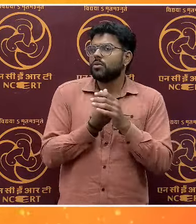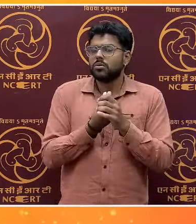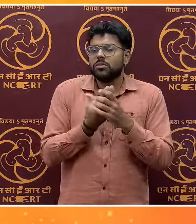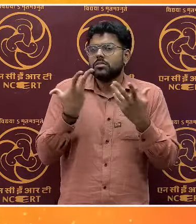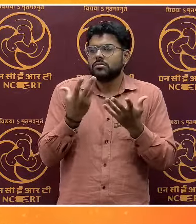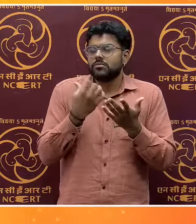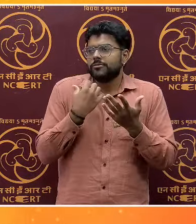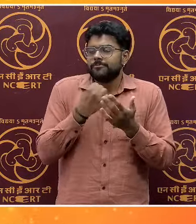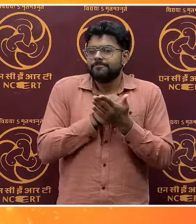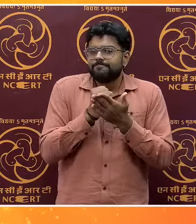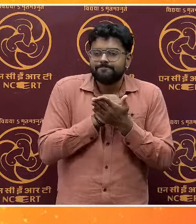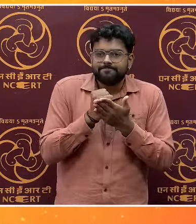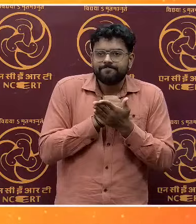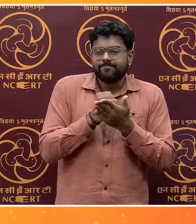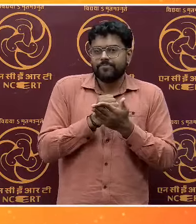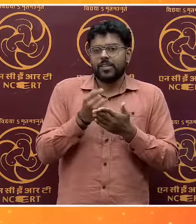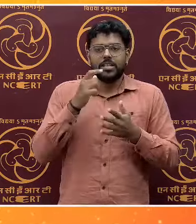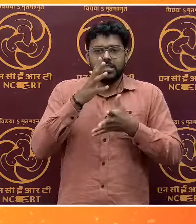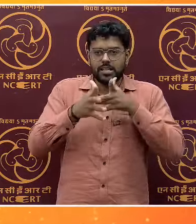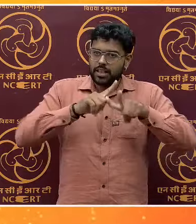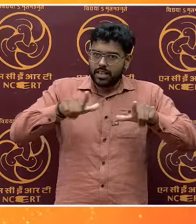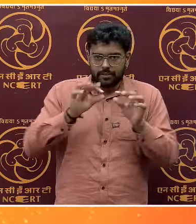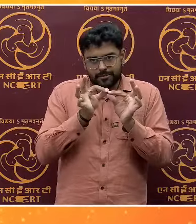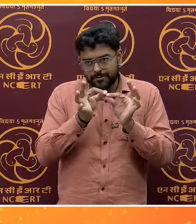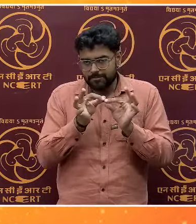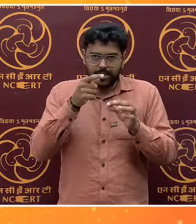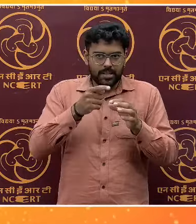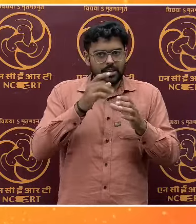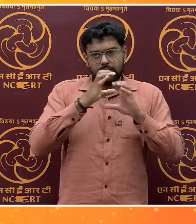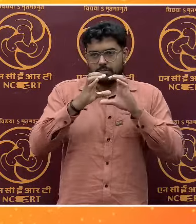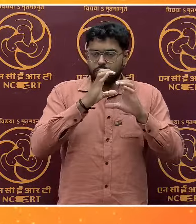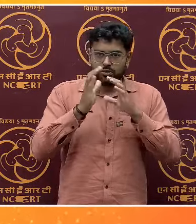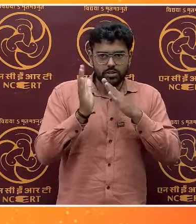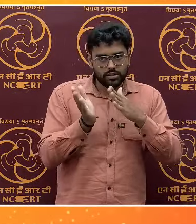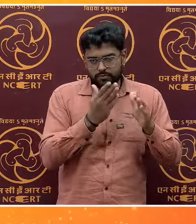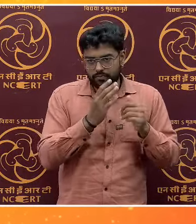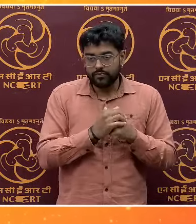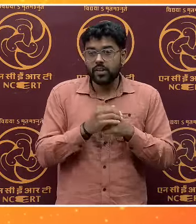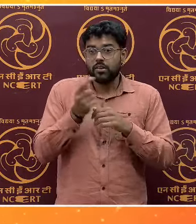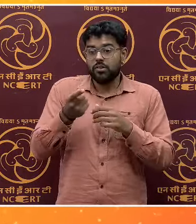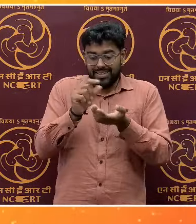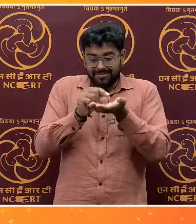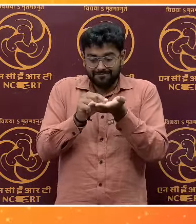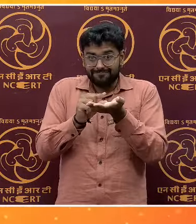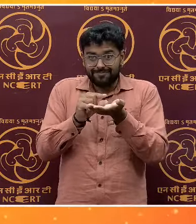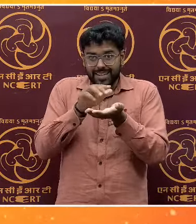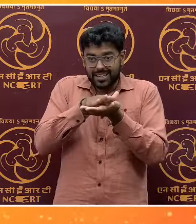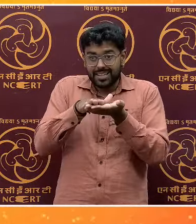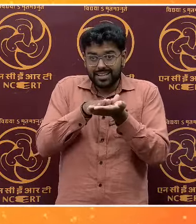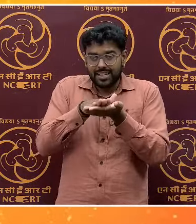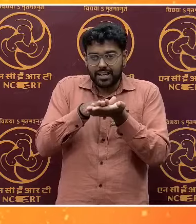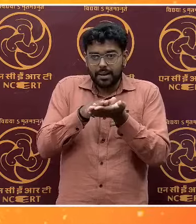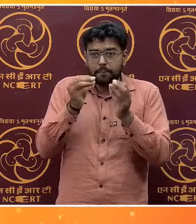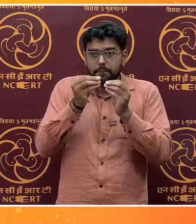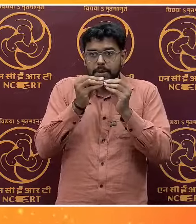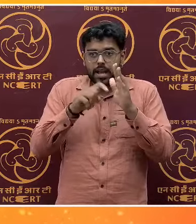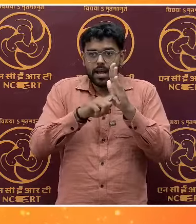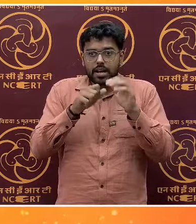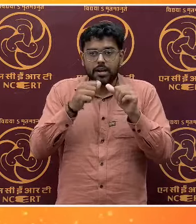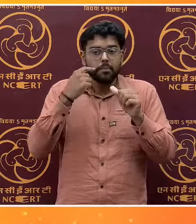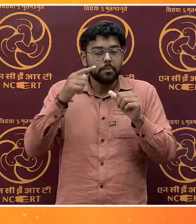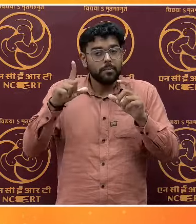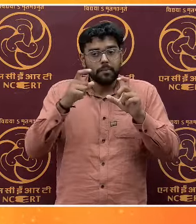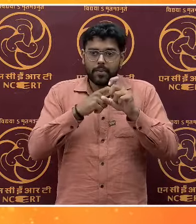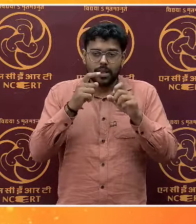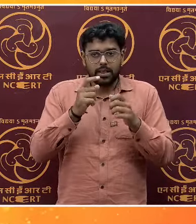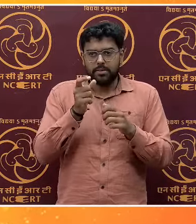we are taking sign language as a medium of communication, and this tactile mode is basically for those students who are visually impaired. Yes, So,